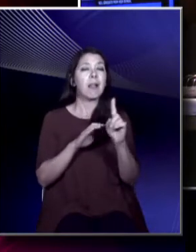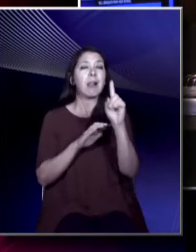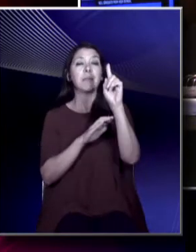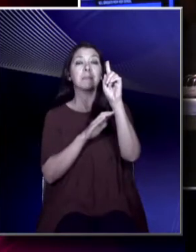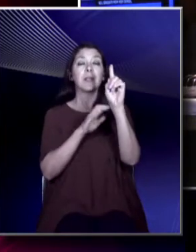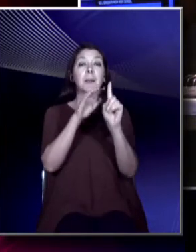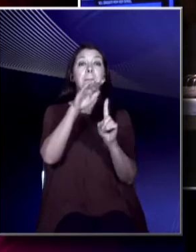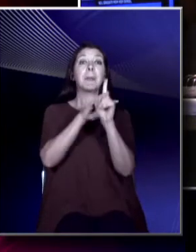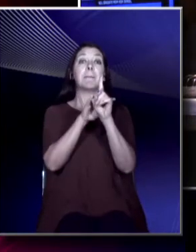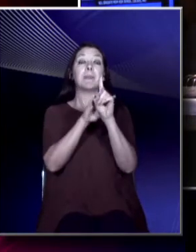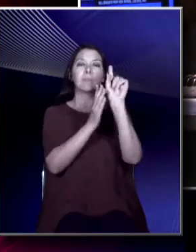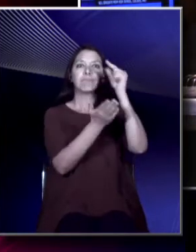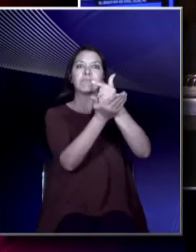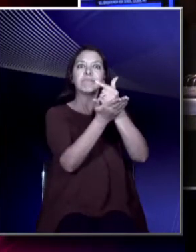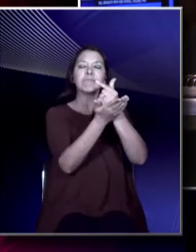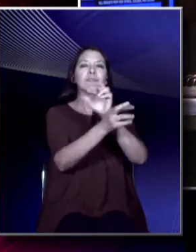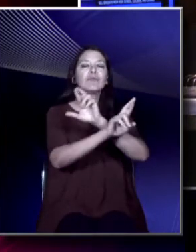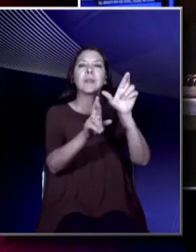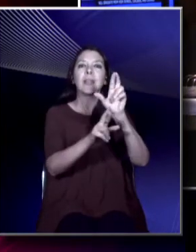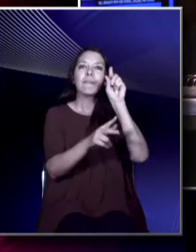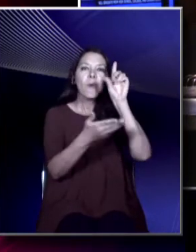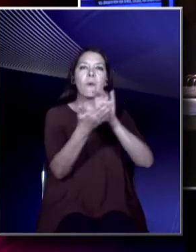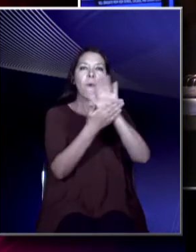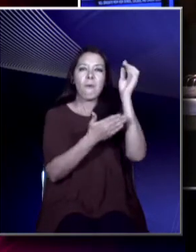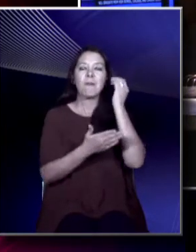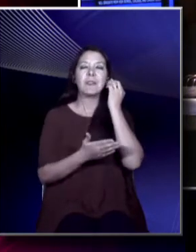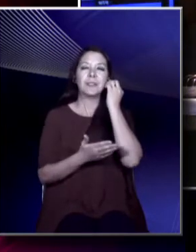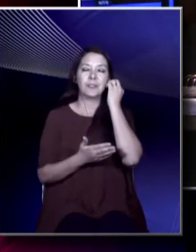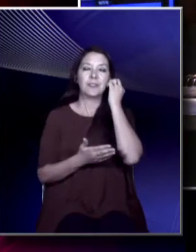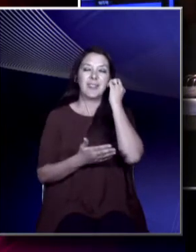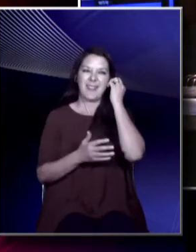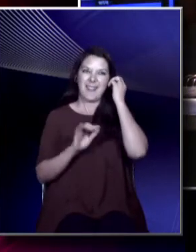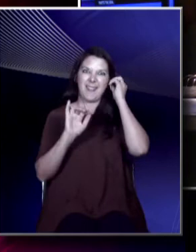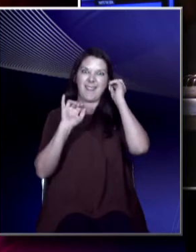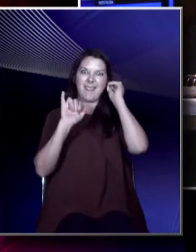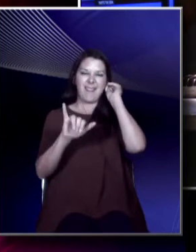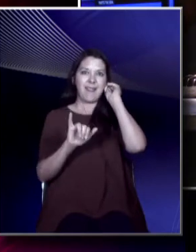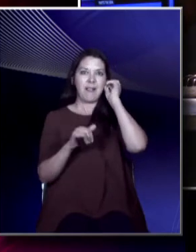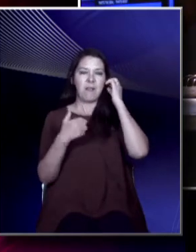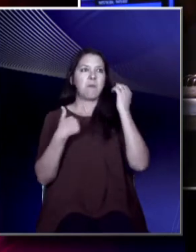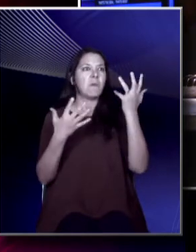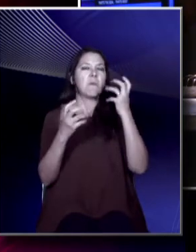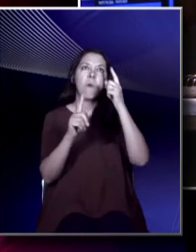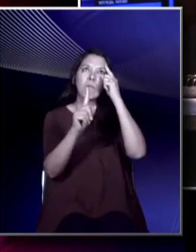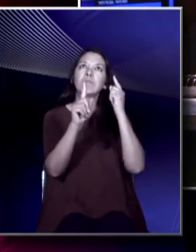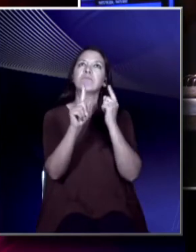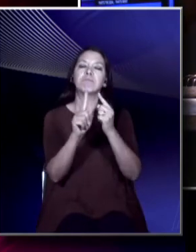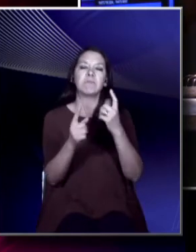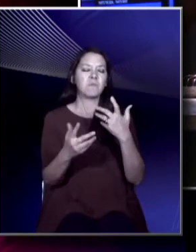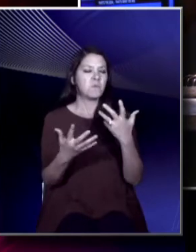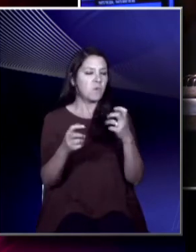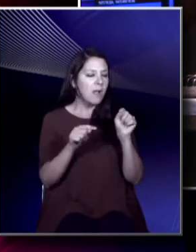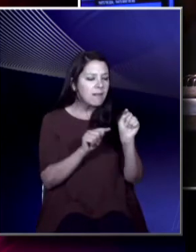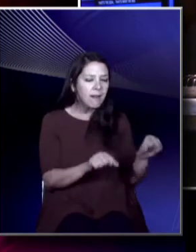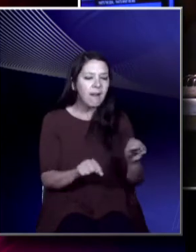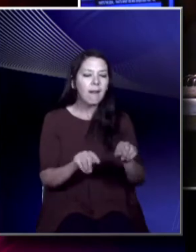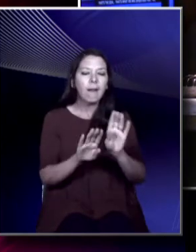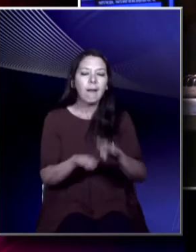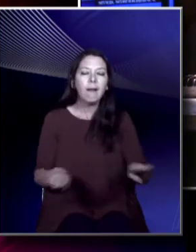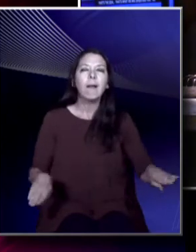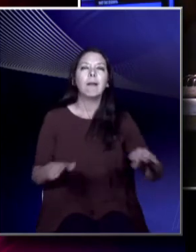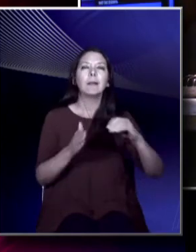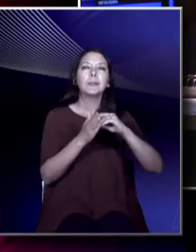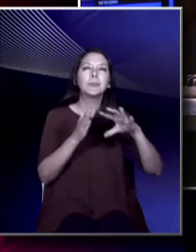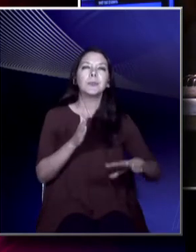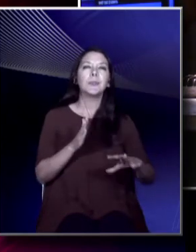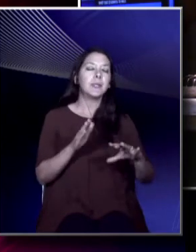and career ready. That's the goal. That's what we're shooting for. We want our students to have